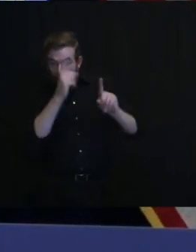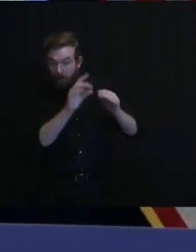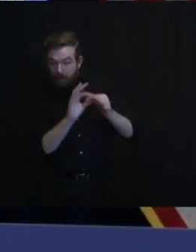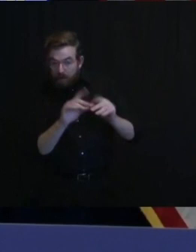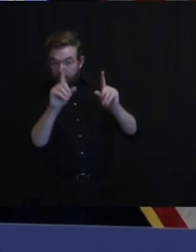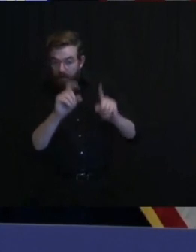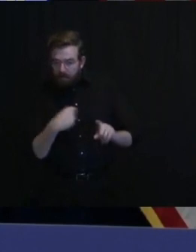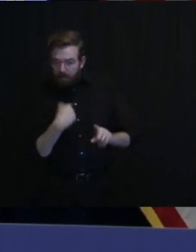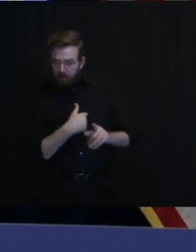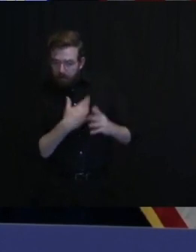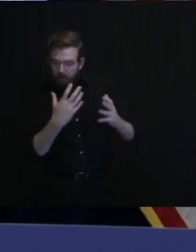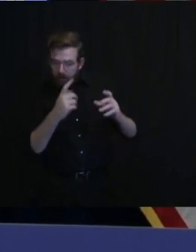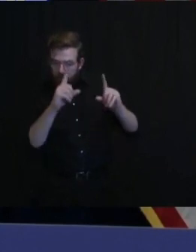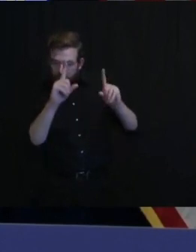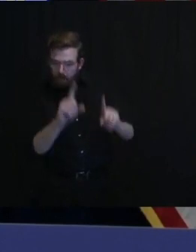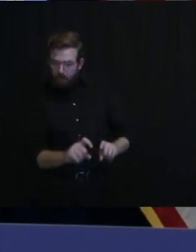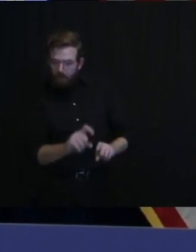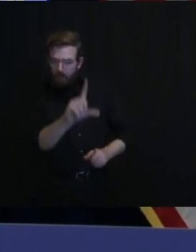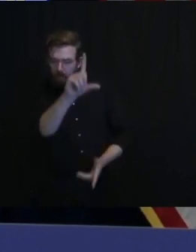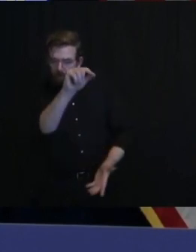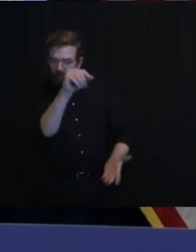total is